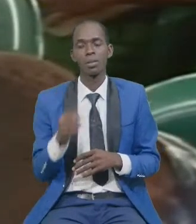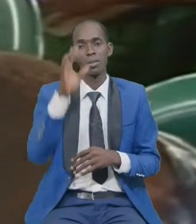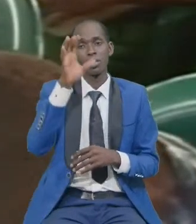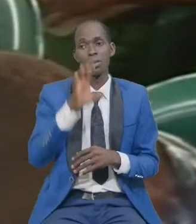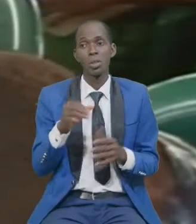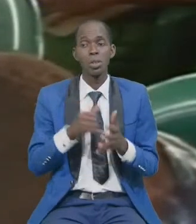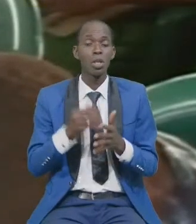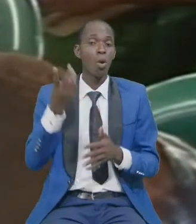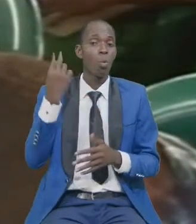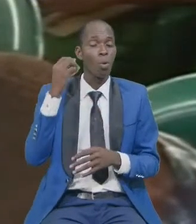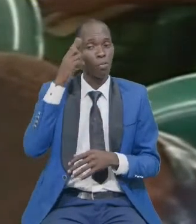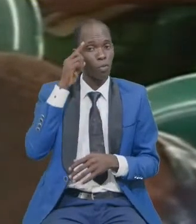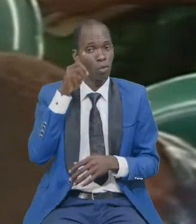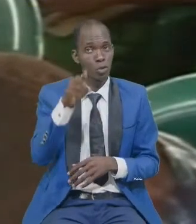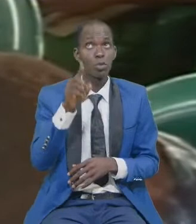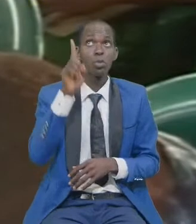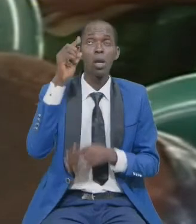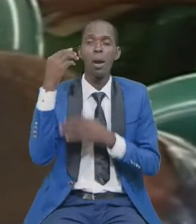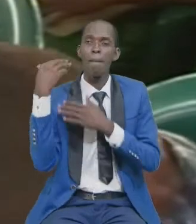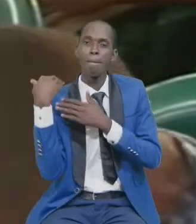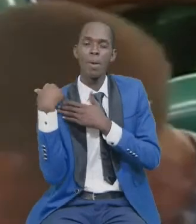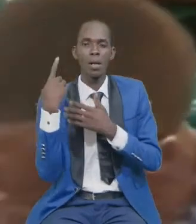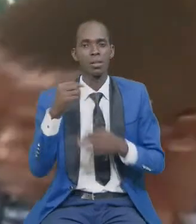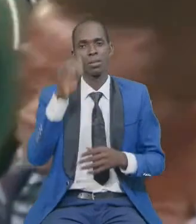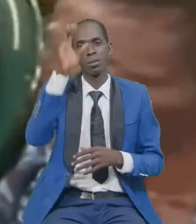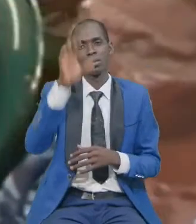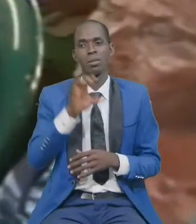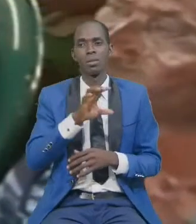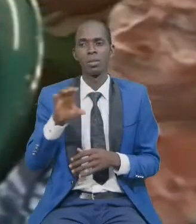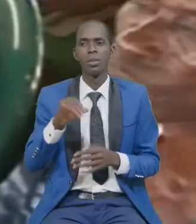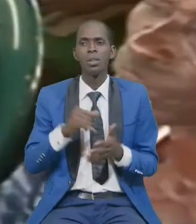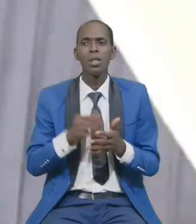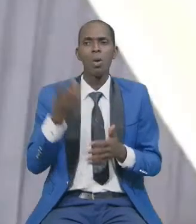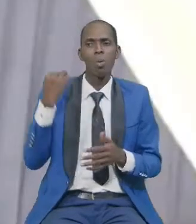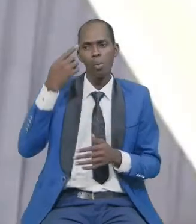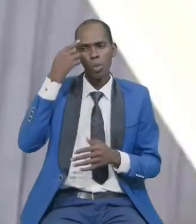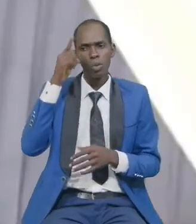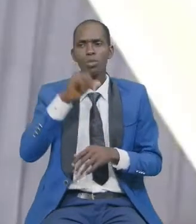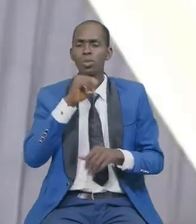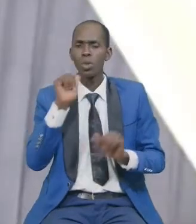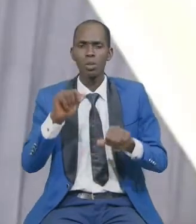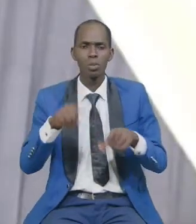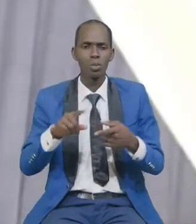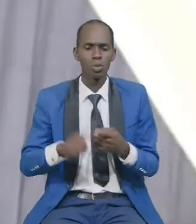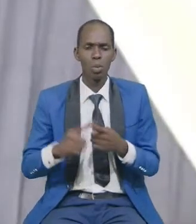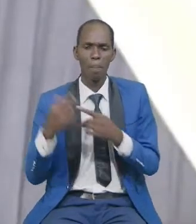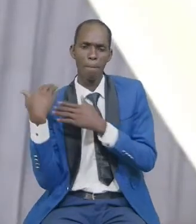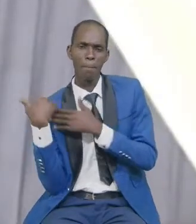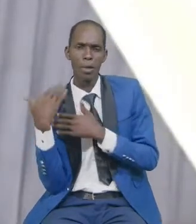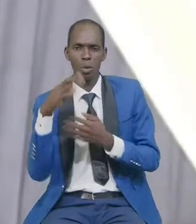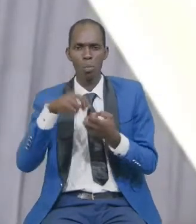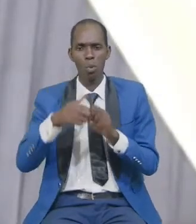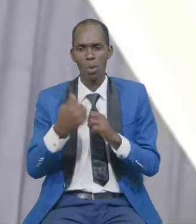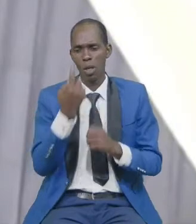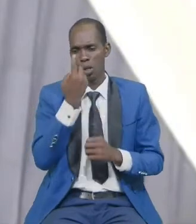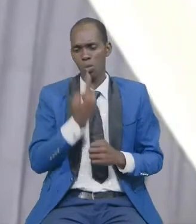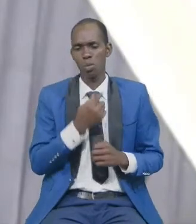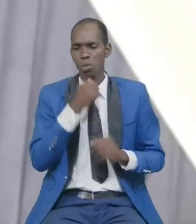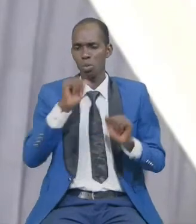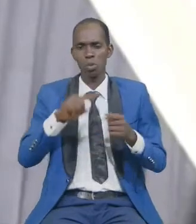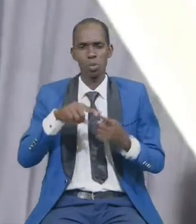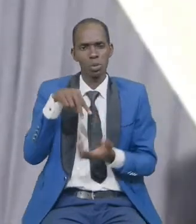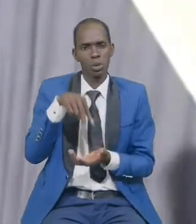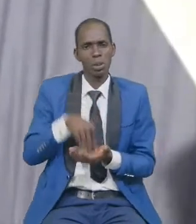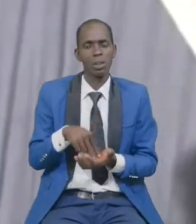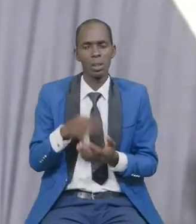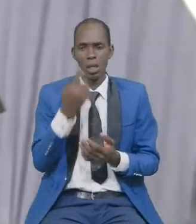cross. It was because you couldn't bear your problem alone. You couldn't stand alone. It was